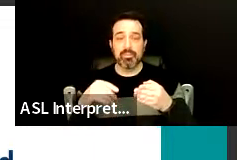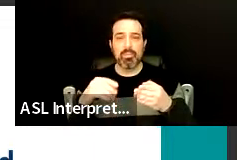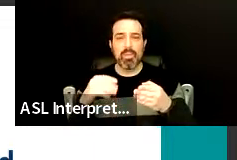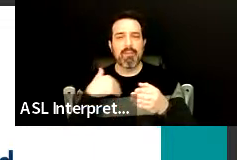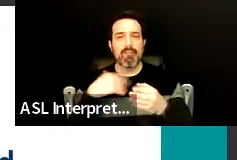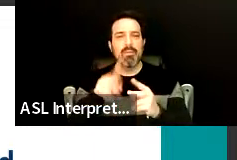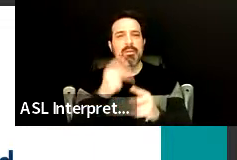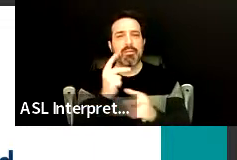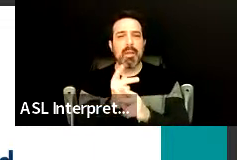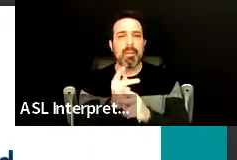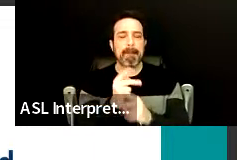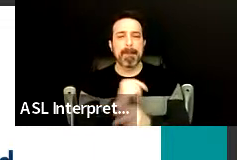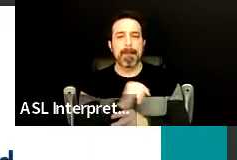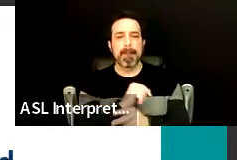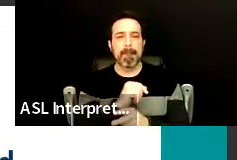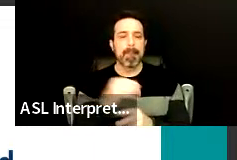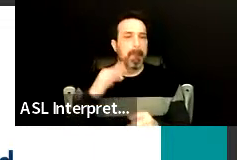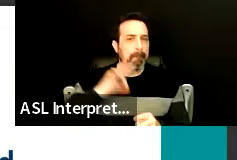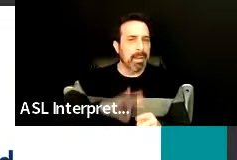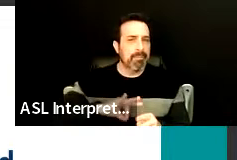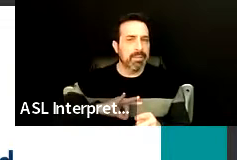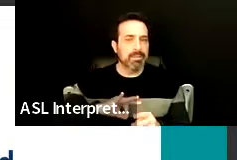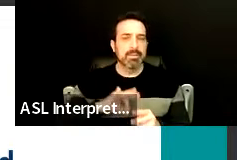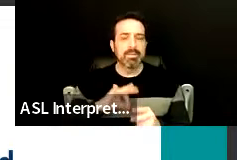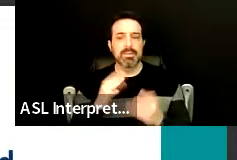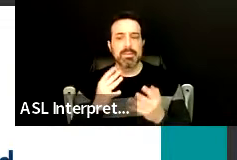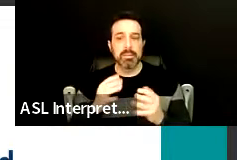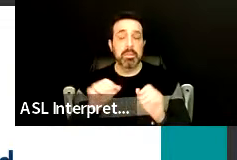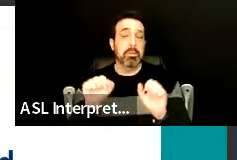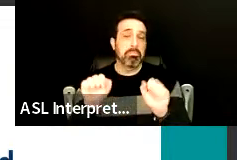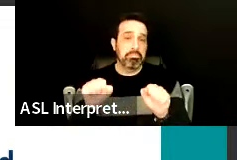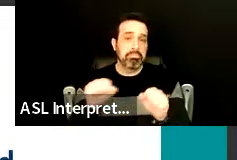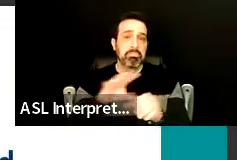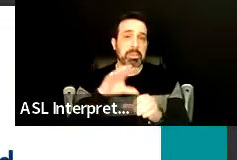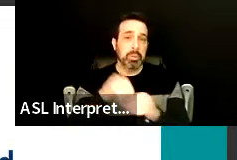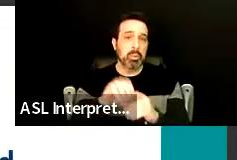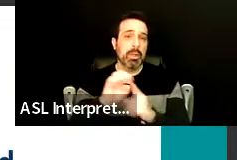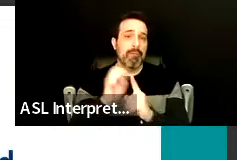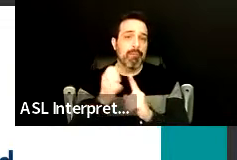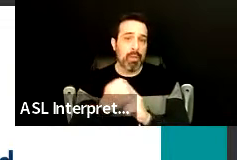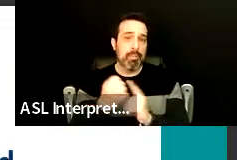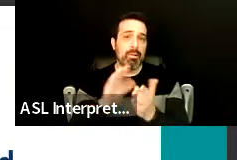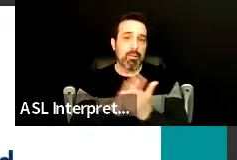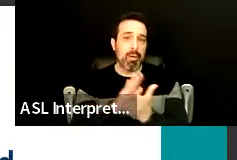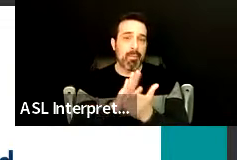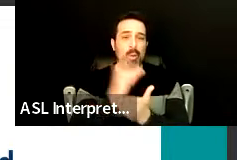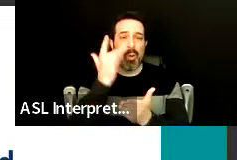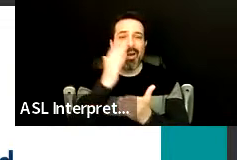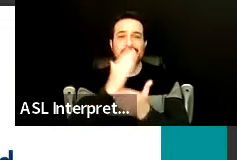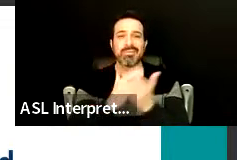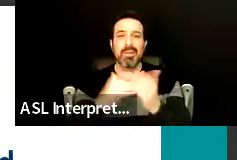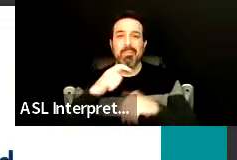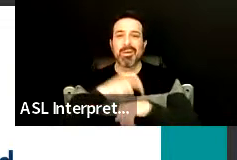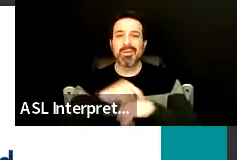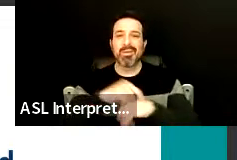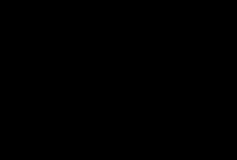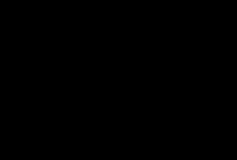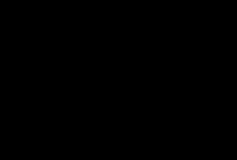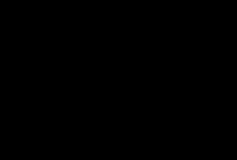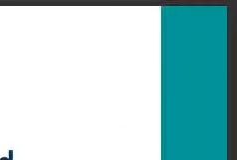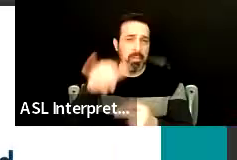types of benefits that could be included in environmental documents because of some of the timeline